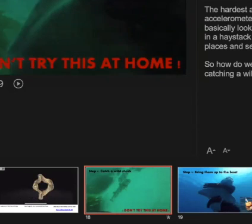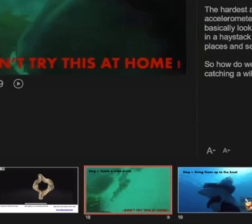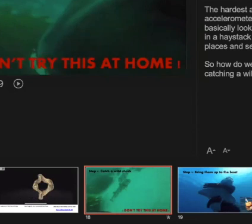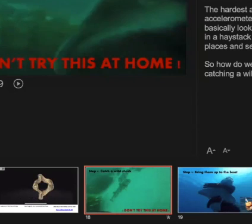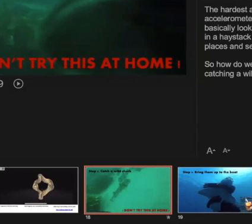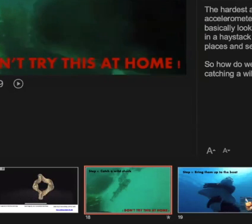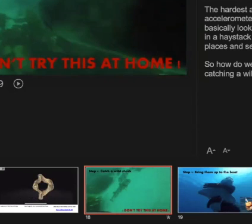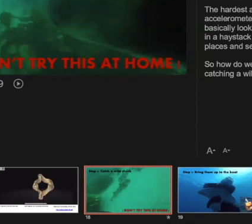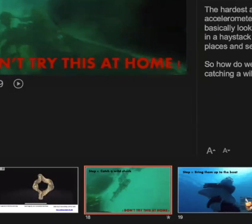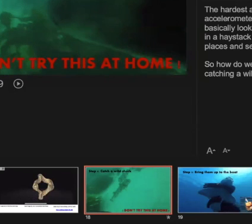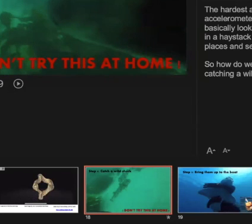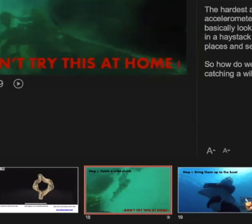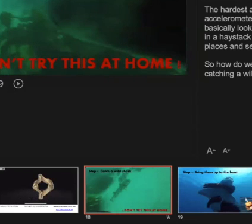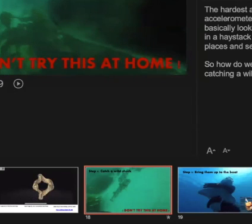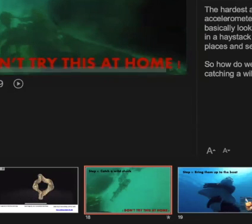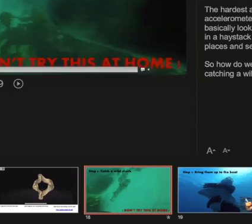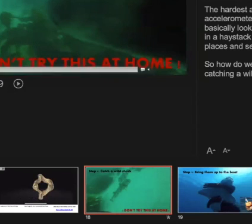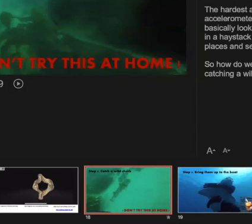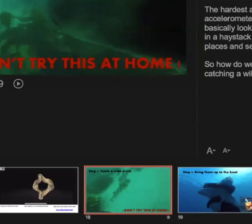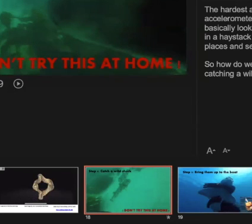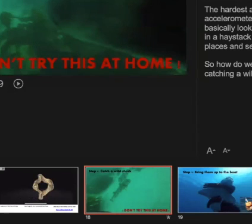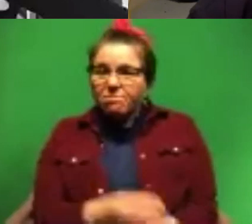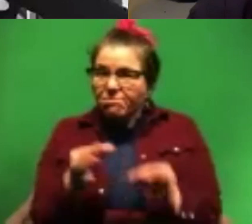slowly. All right, that's it.